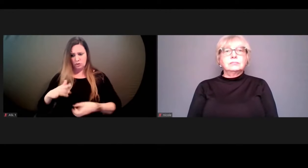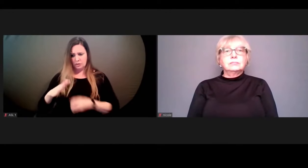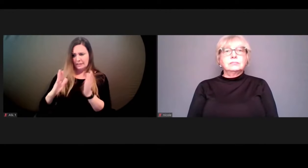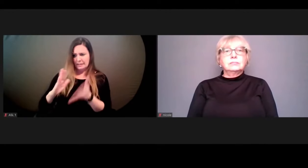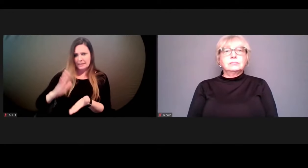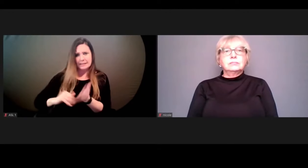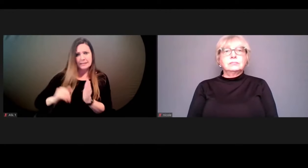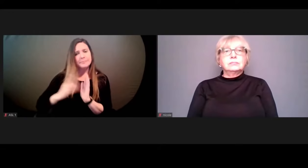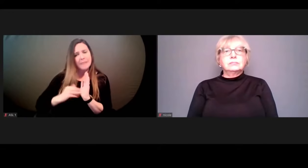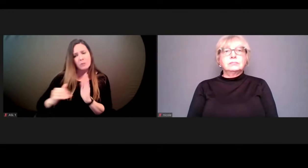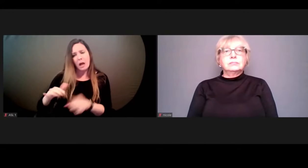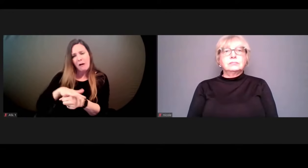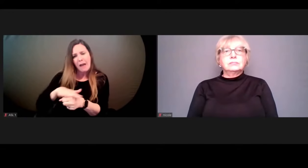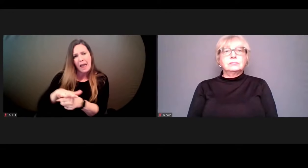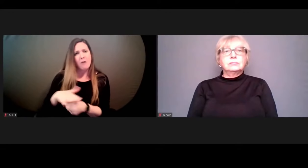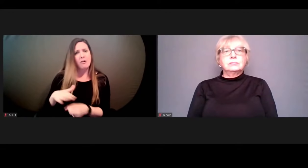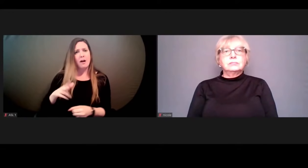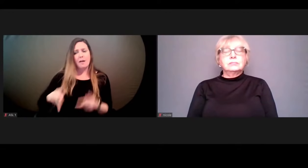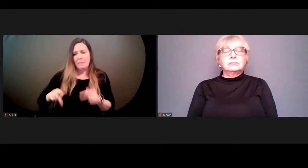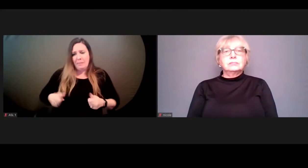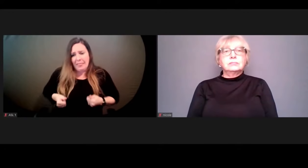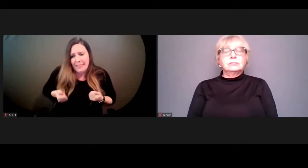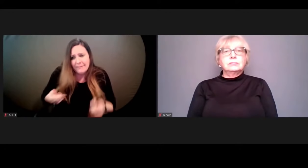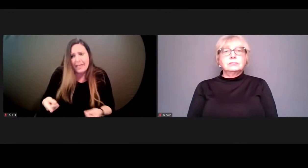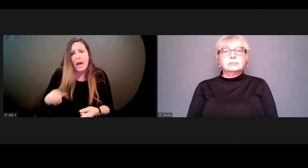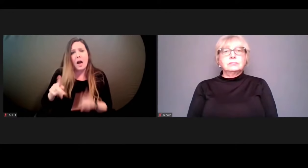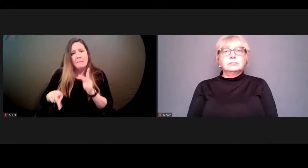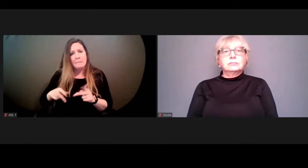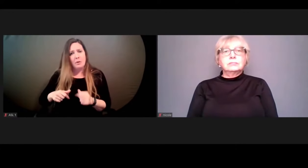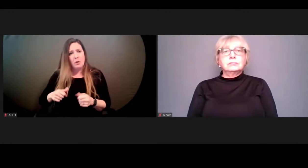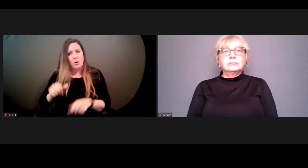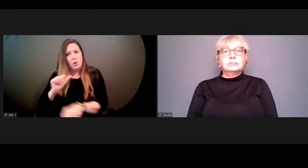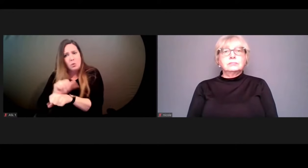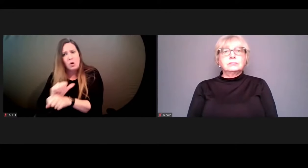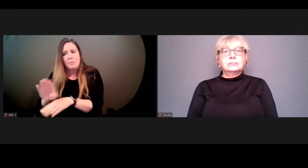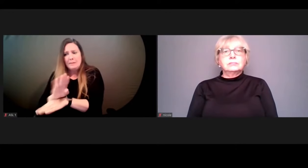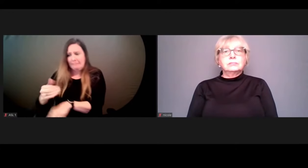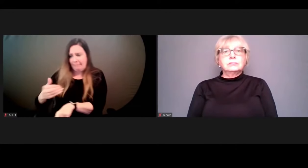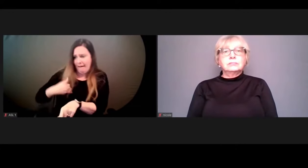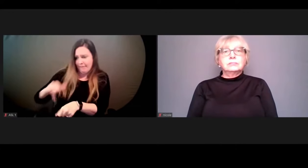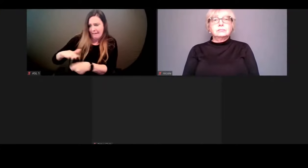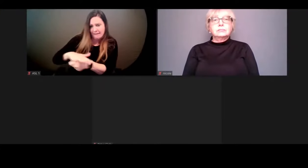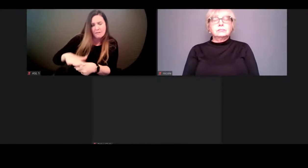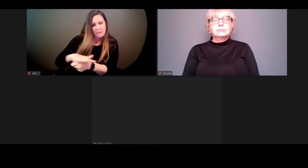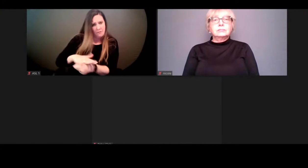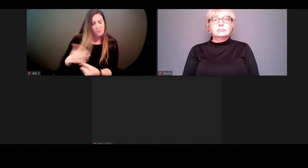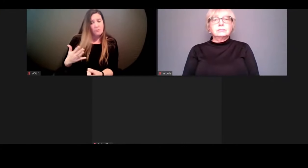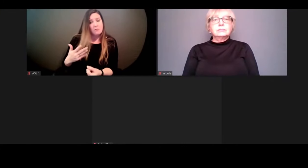and businesses, and we want to make sure that local public safety is other most